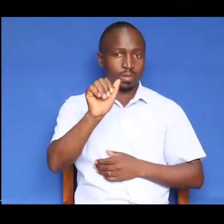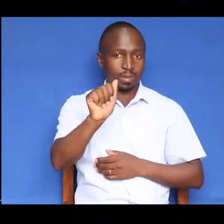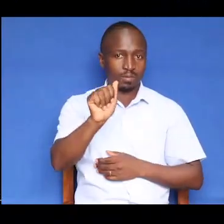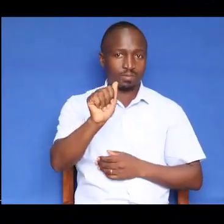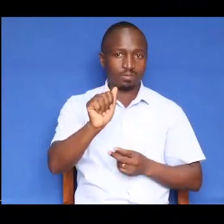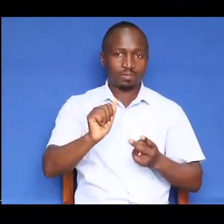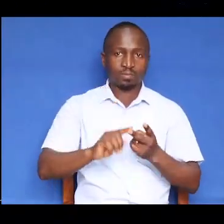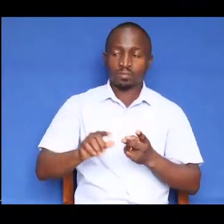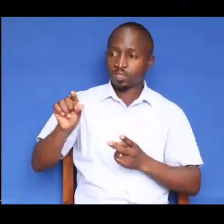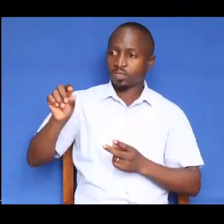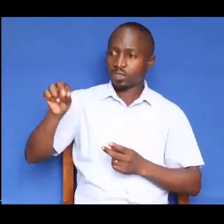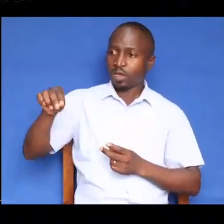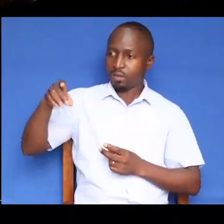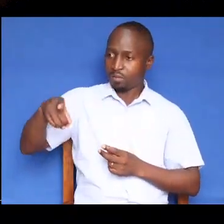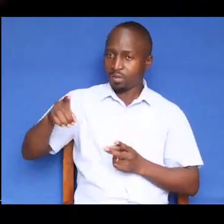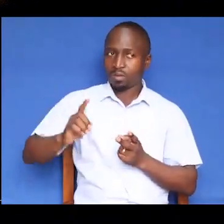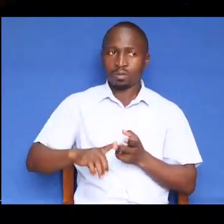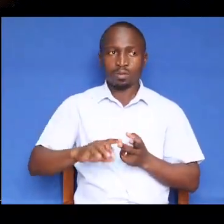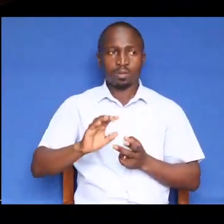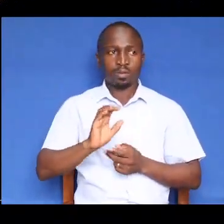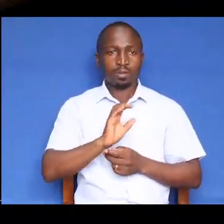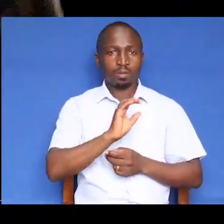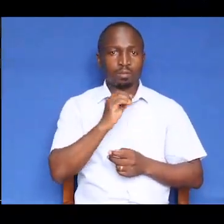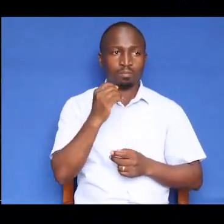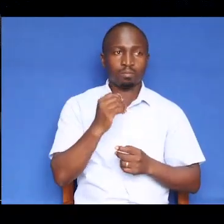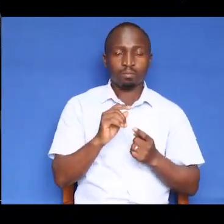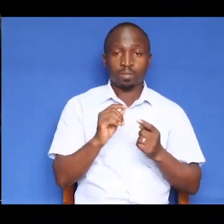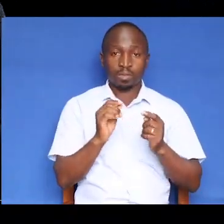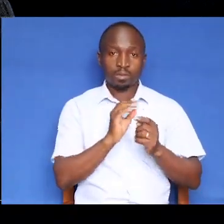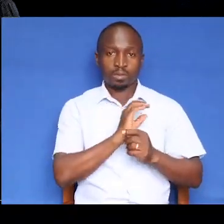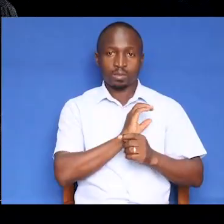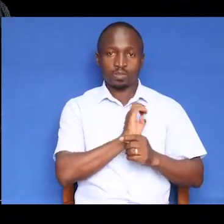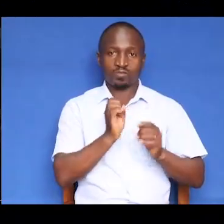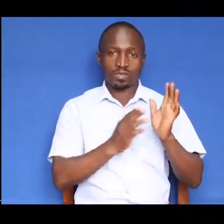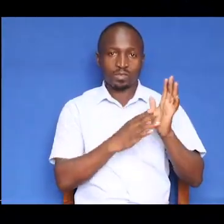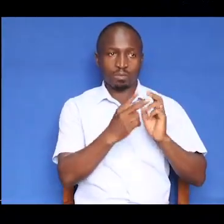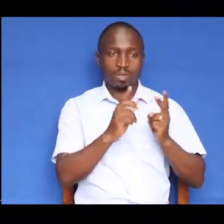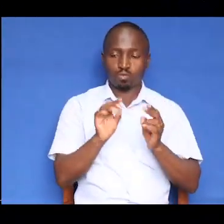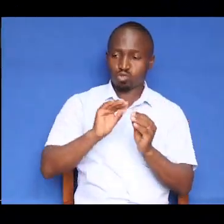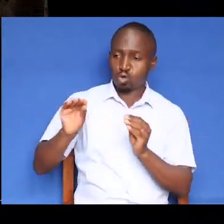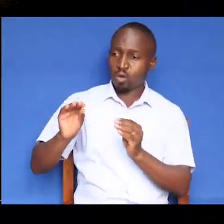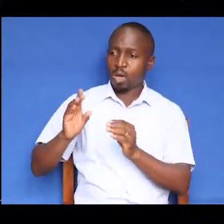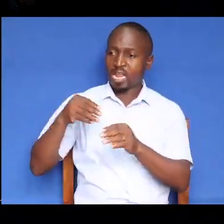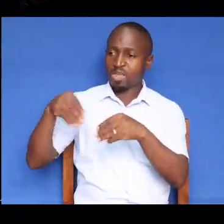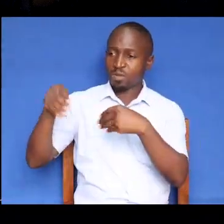GNP at 2,000 minus depreciation. Depreciation we were